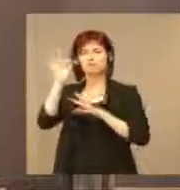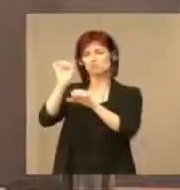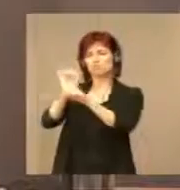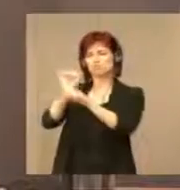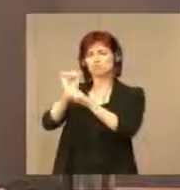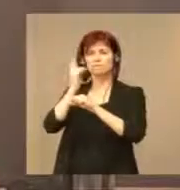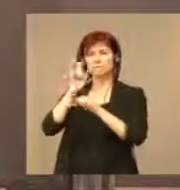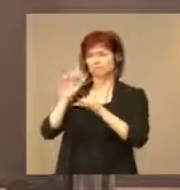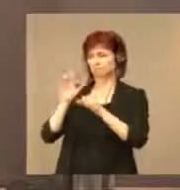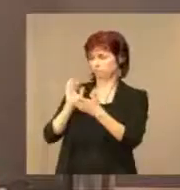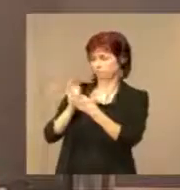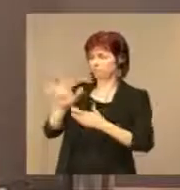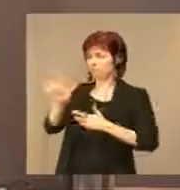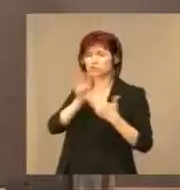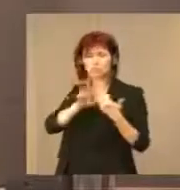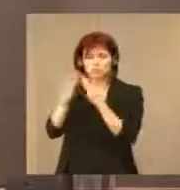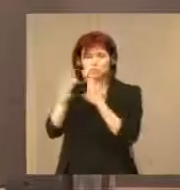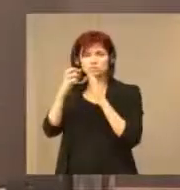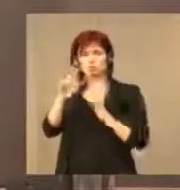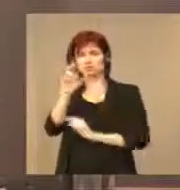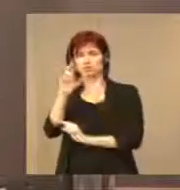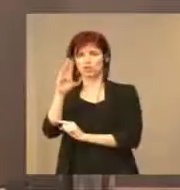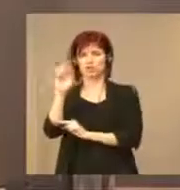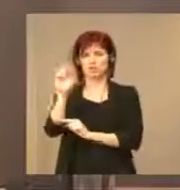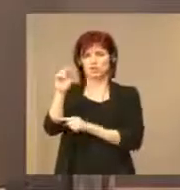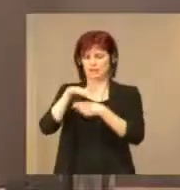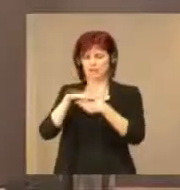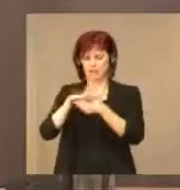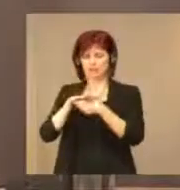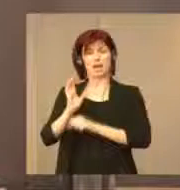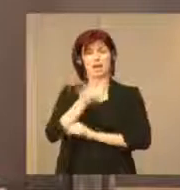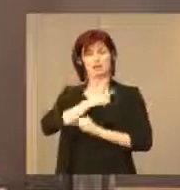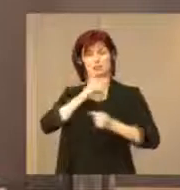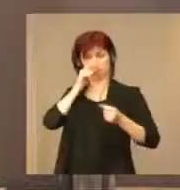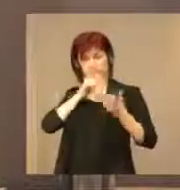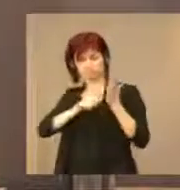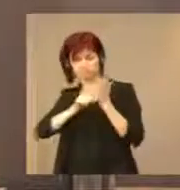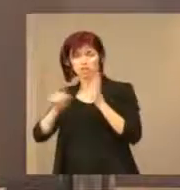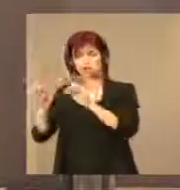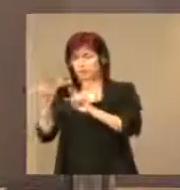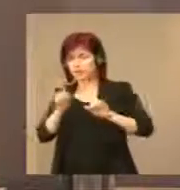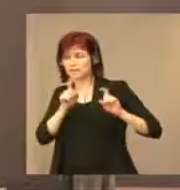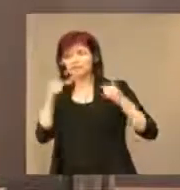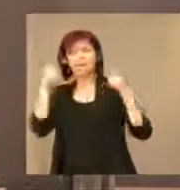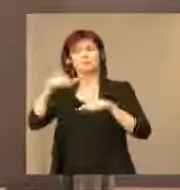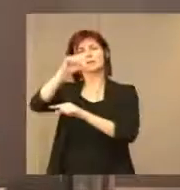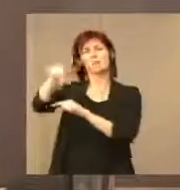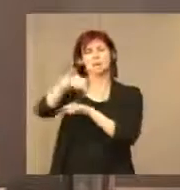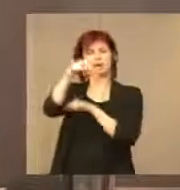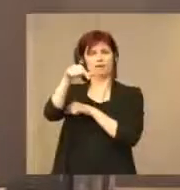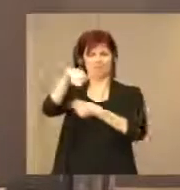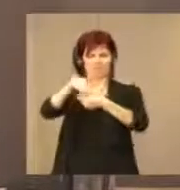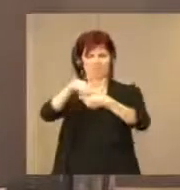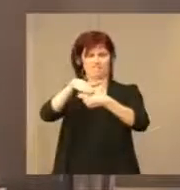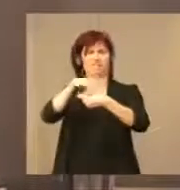urban areas. This is taking place in the Quebec region, and I was wondering if other surveys have been taking place in other